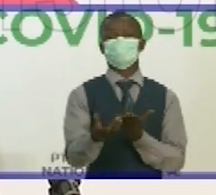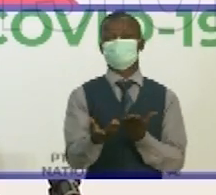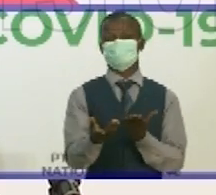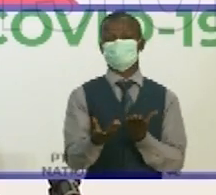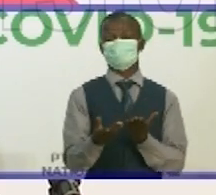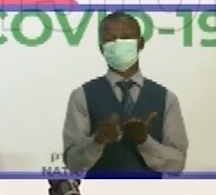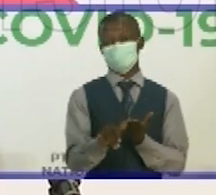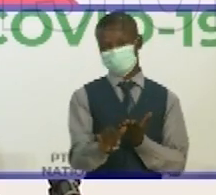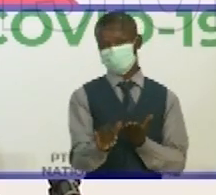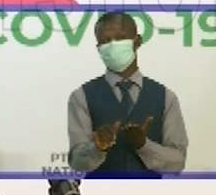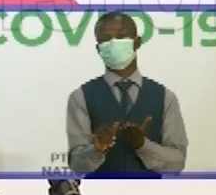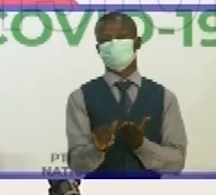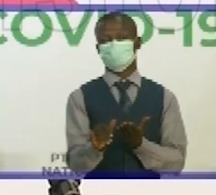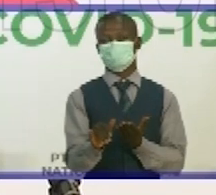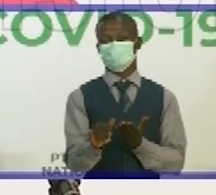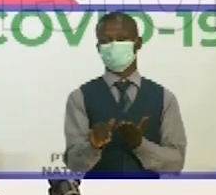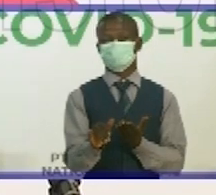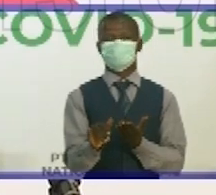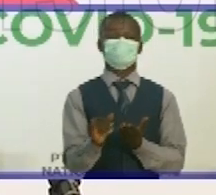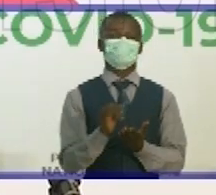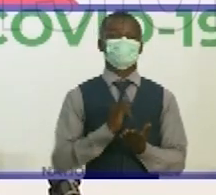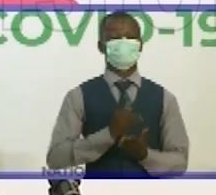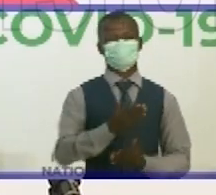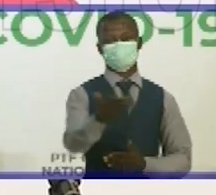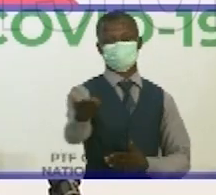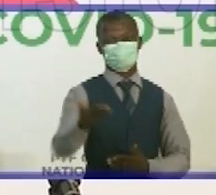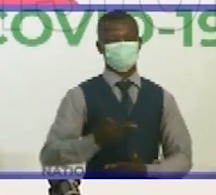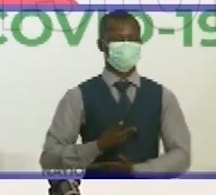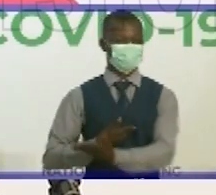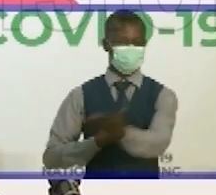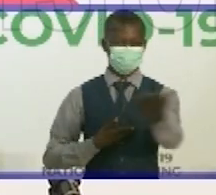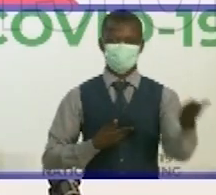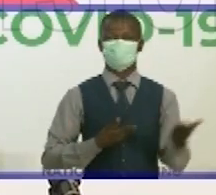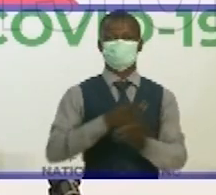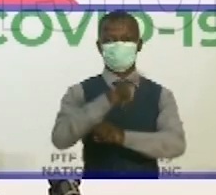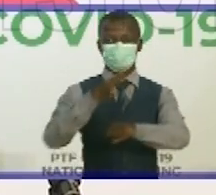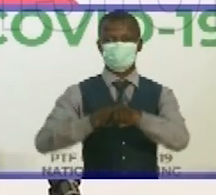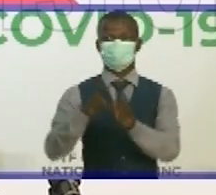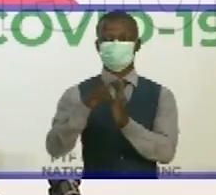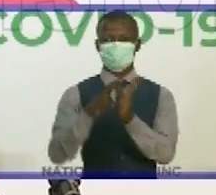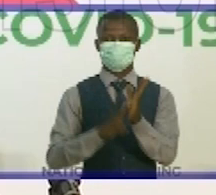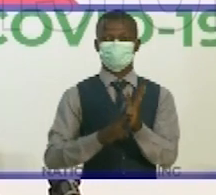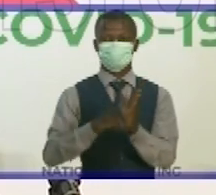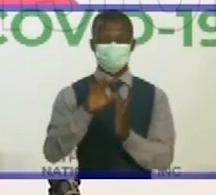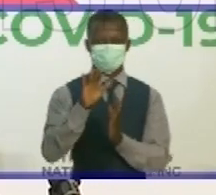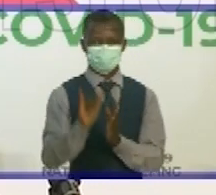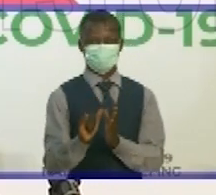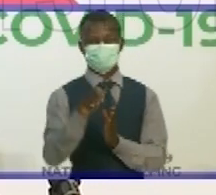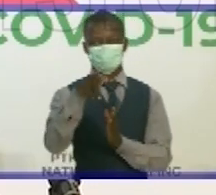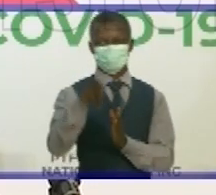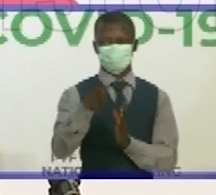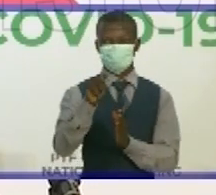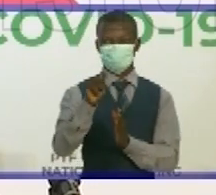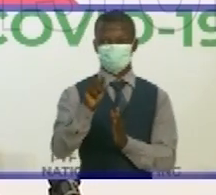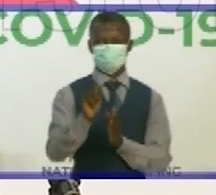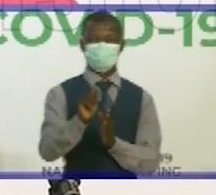However, I welcome you all to the national briefing by the Presidential Task Force on COVID-19